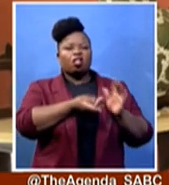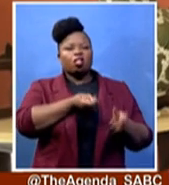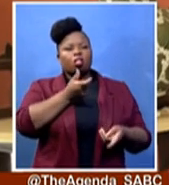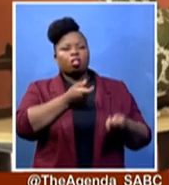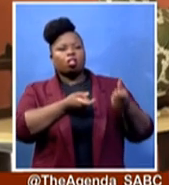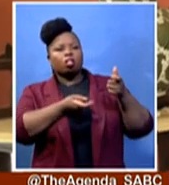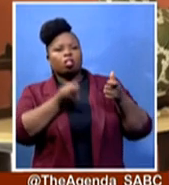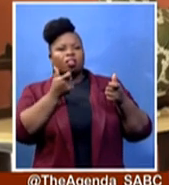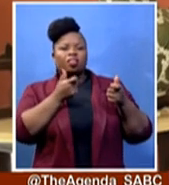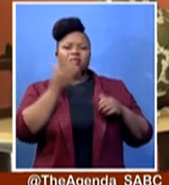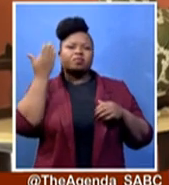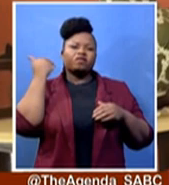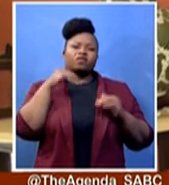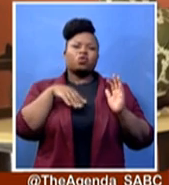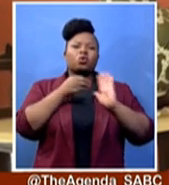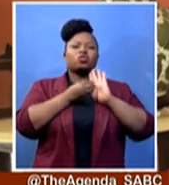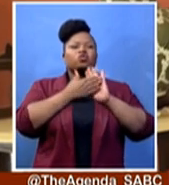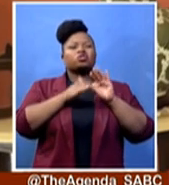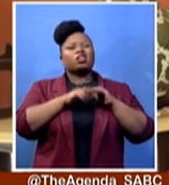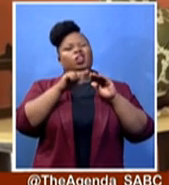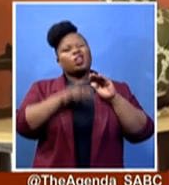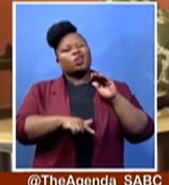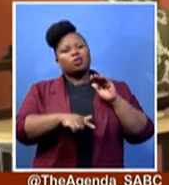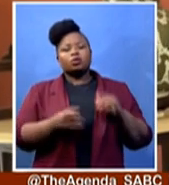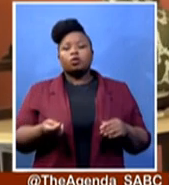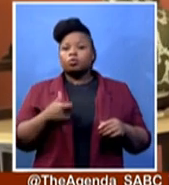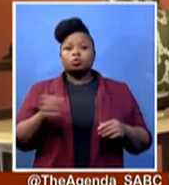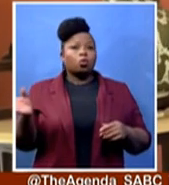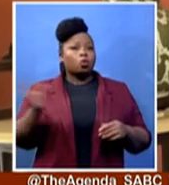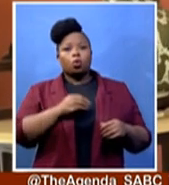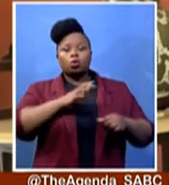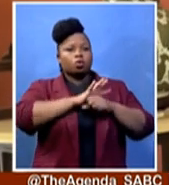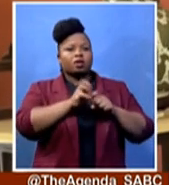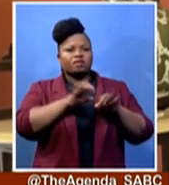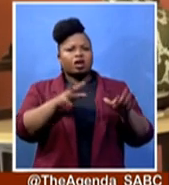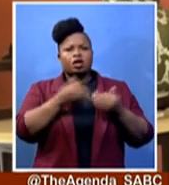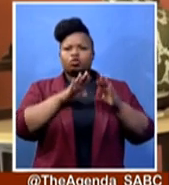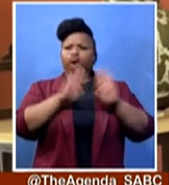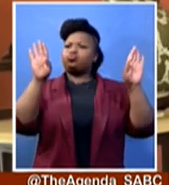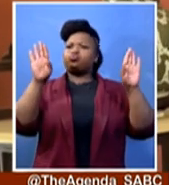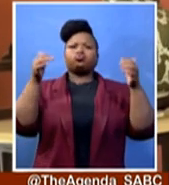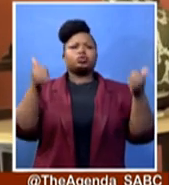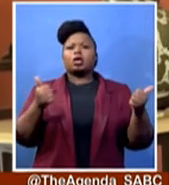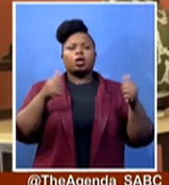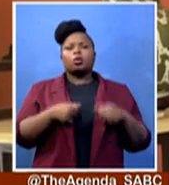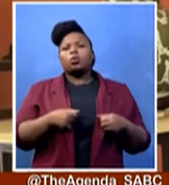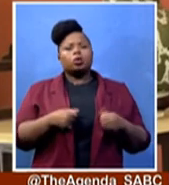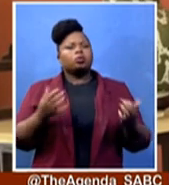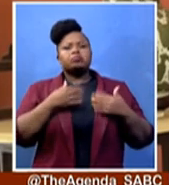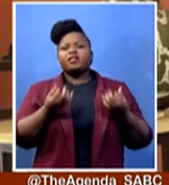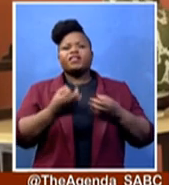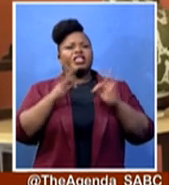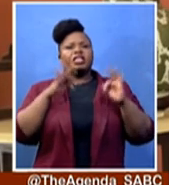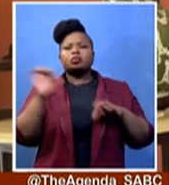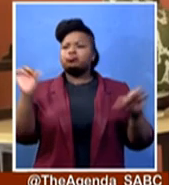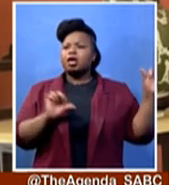as a result, almost all COVID-19 restrictions were lifted, and we saw a sense of normality return. There were large